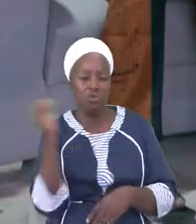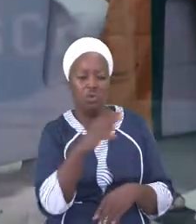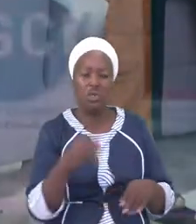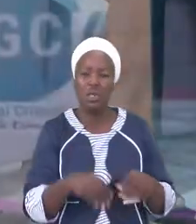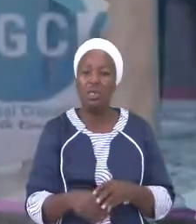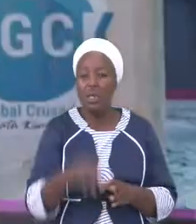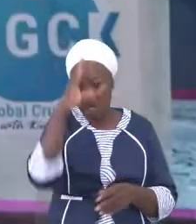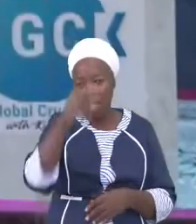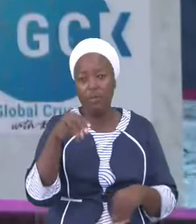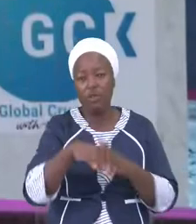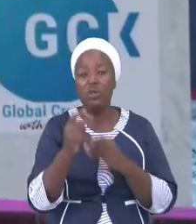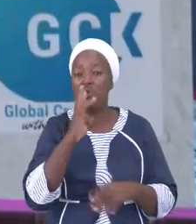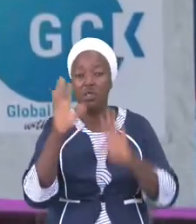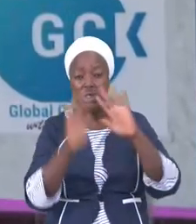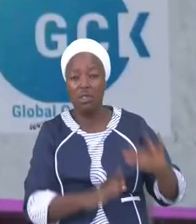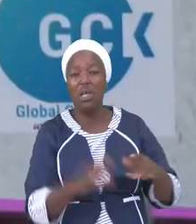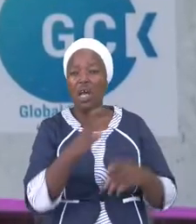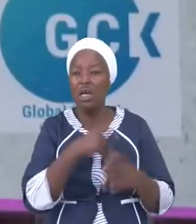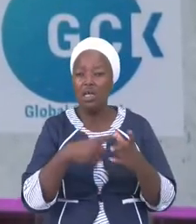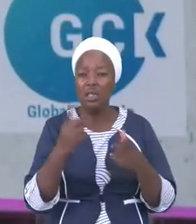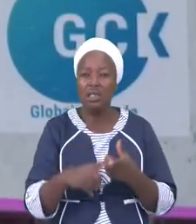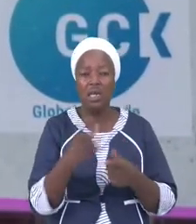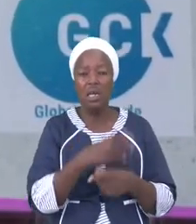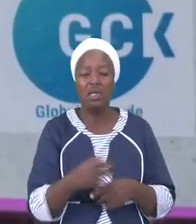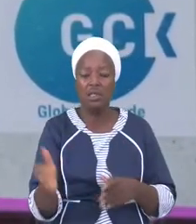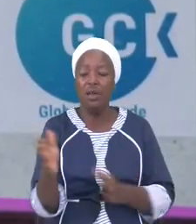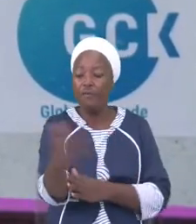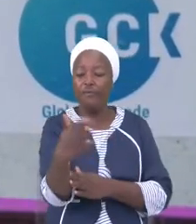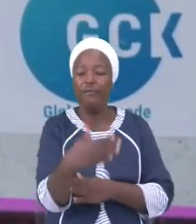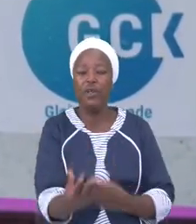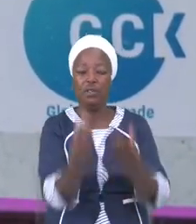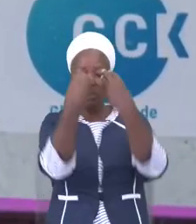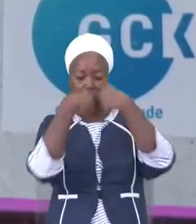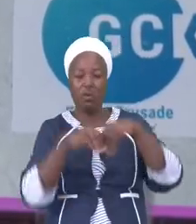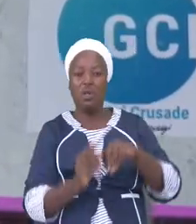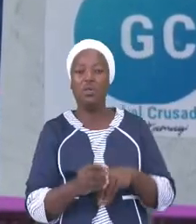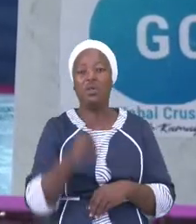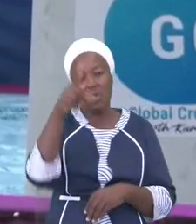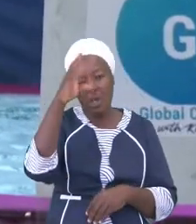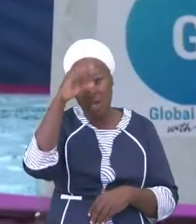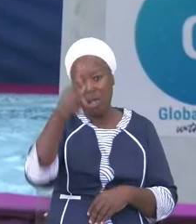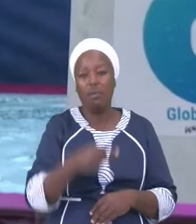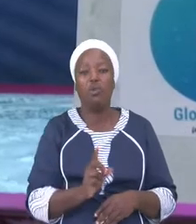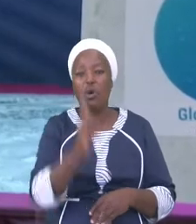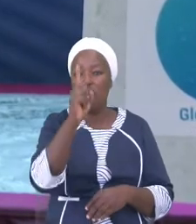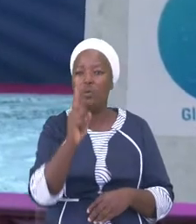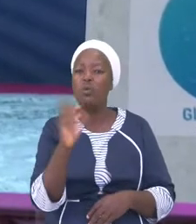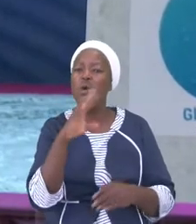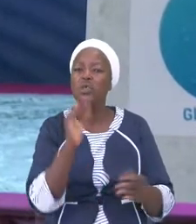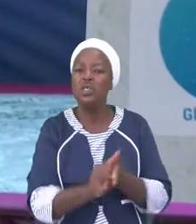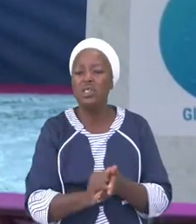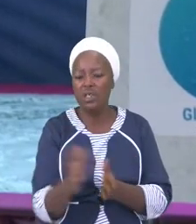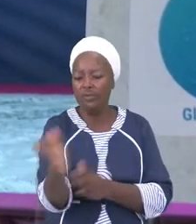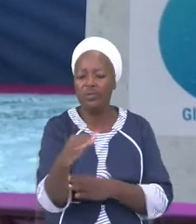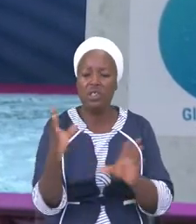into the sea, and a whale received him, swallowed him up. where was the whale take him to? He